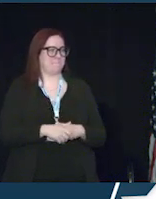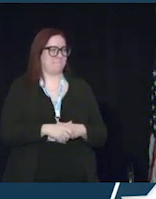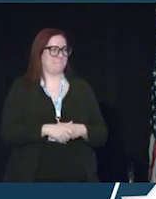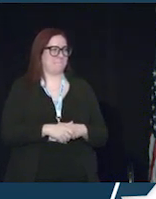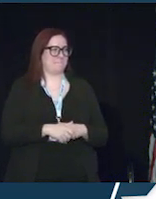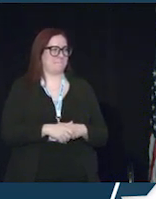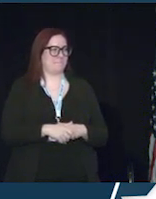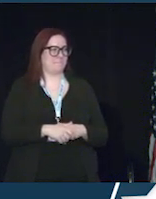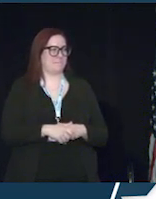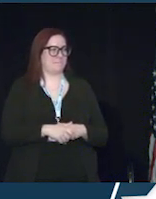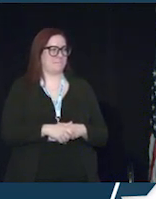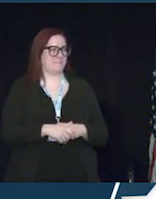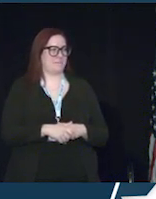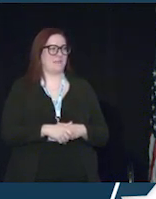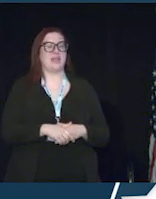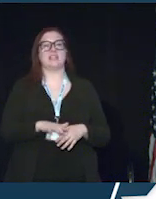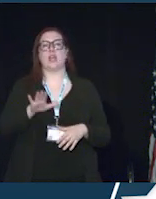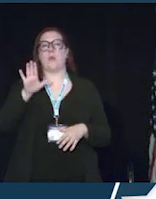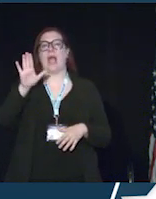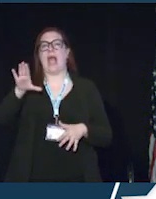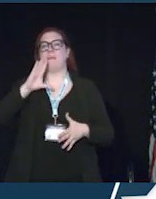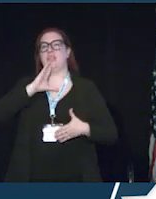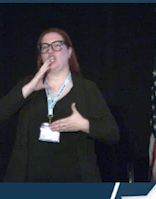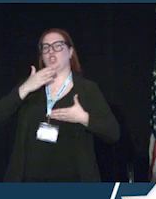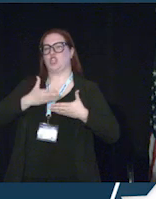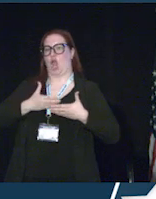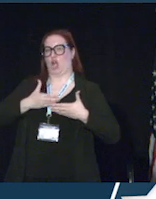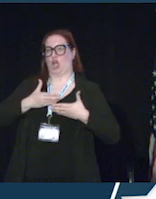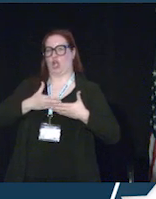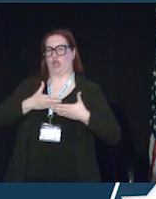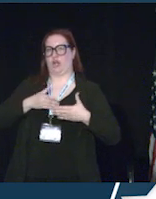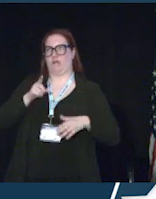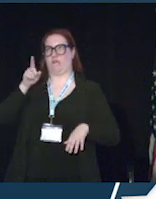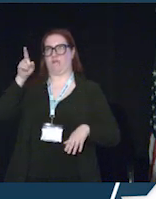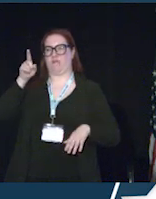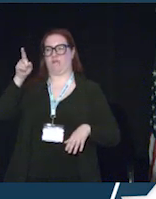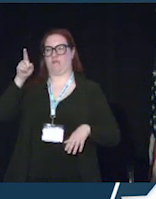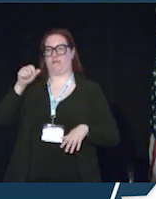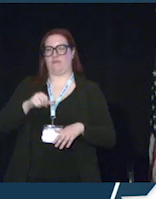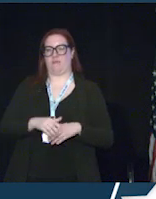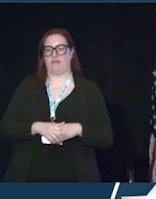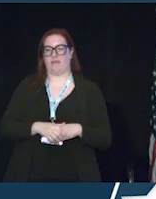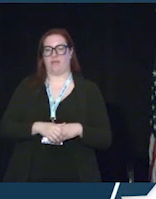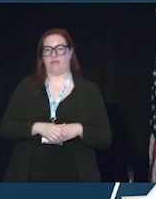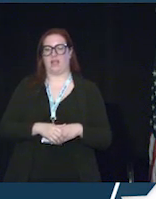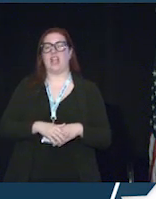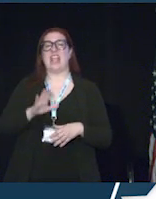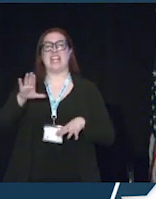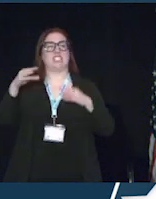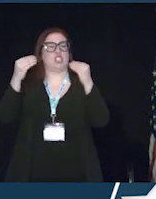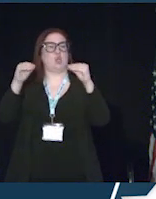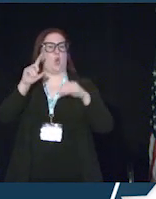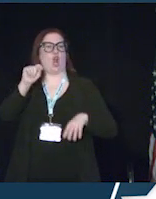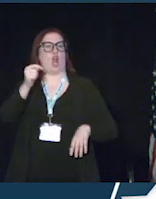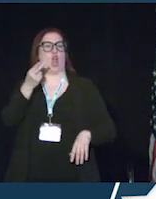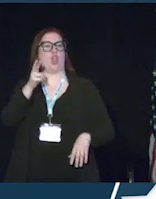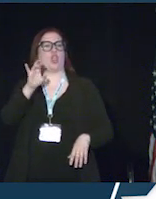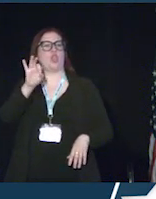The owner's daughter of the movie called The Thrift Store.